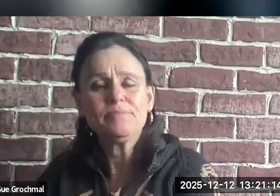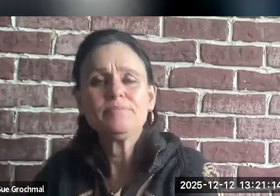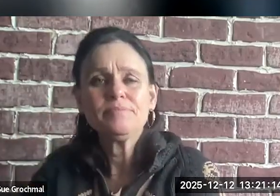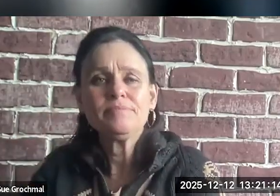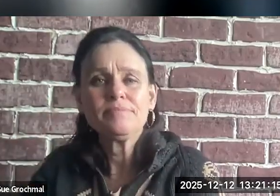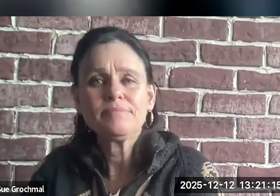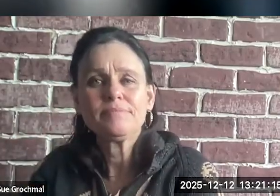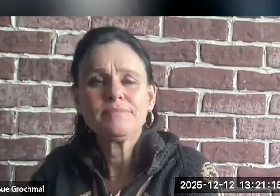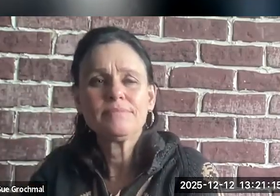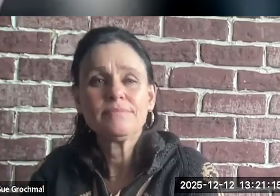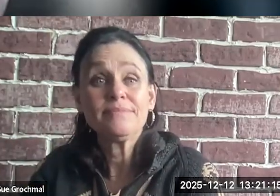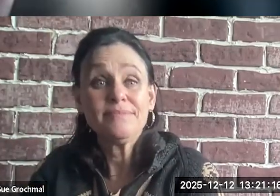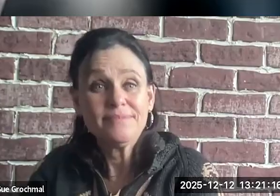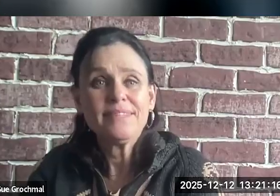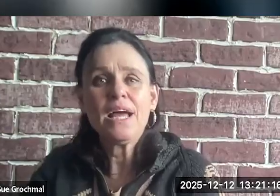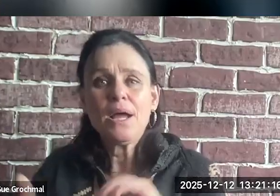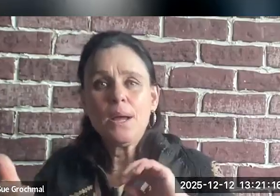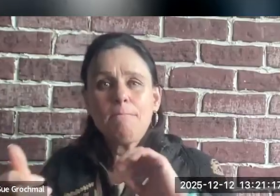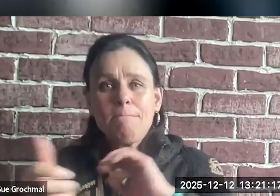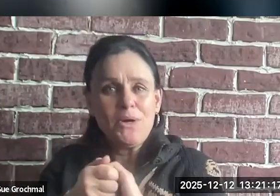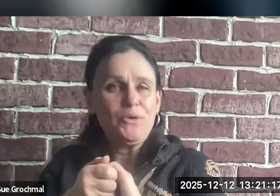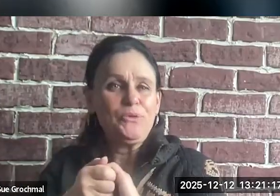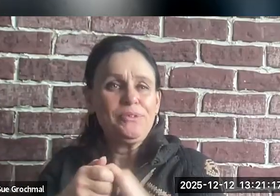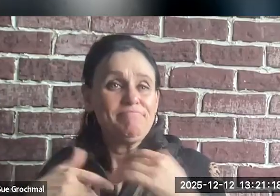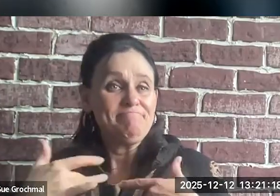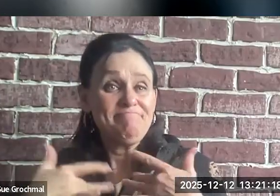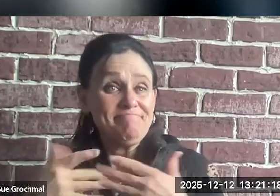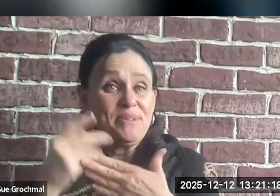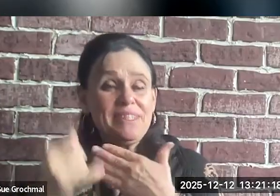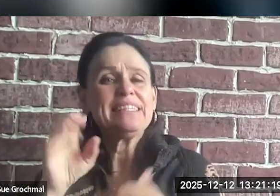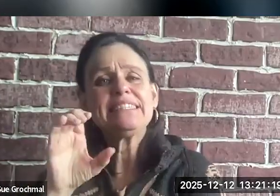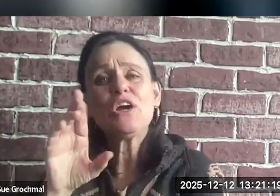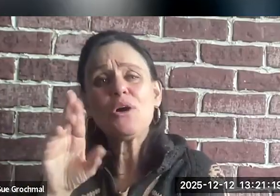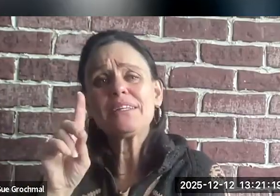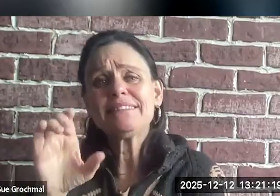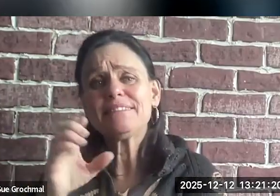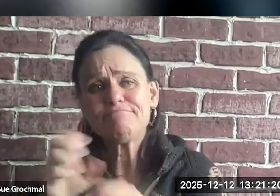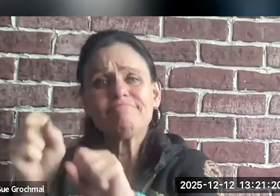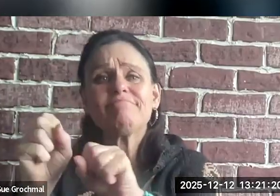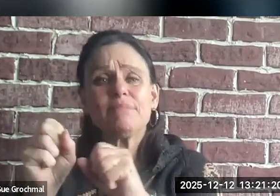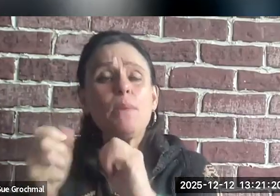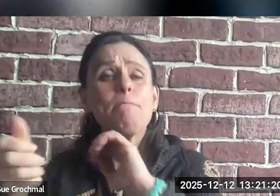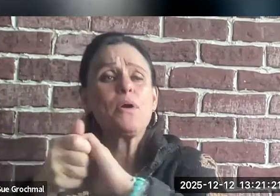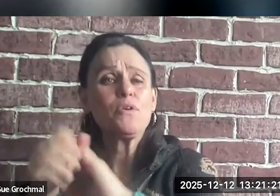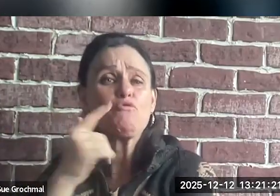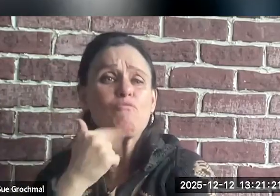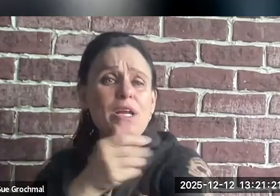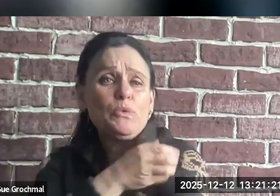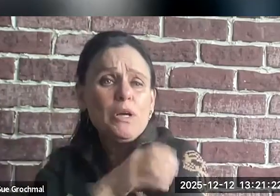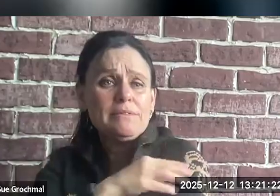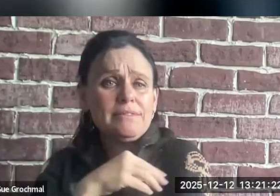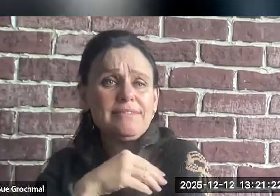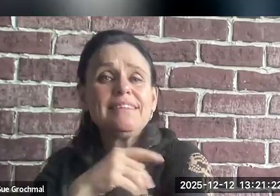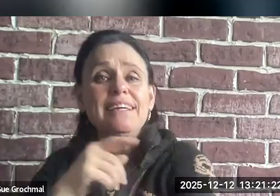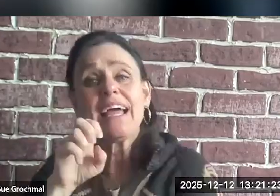movement. We are a partner on this exciting project, which is led by CRDC and partnered with the Red Cross. And the work